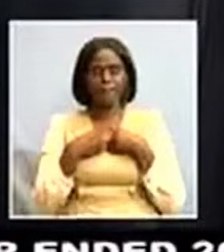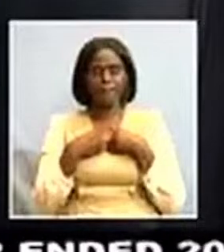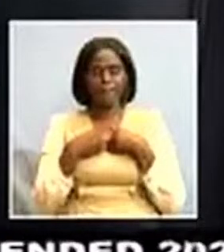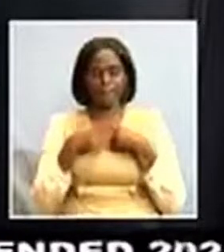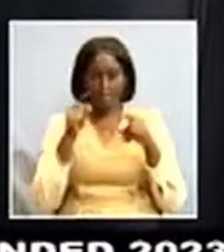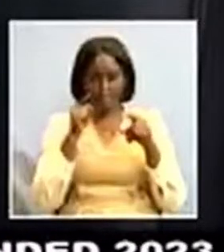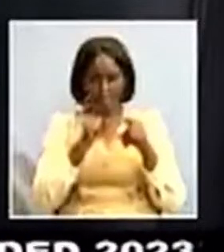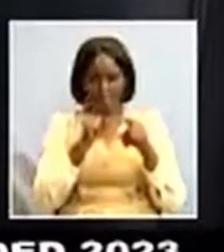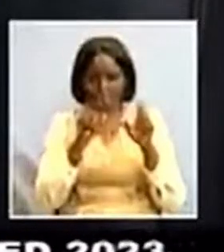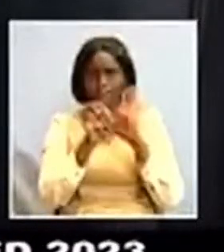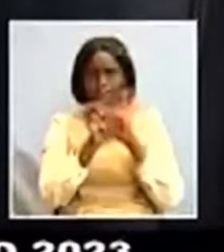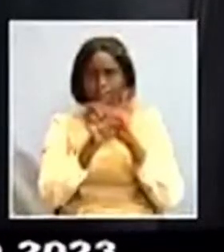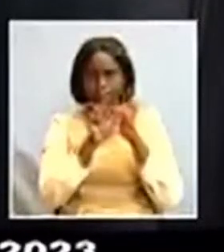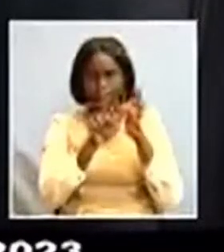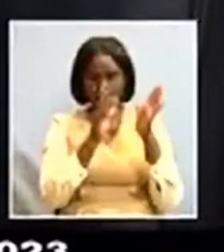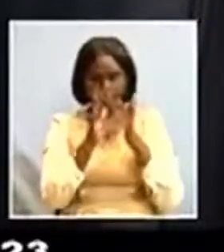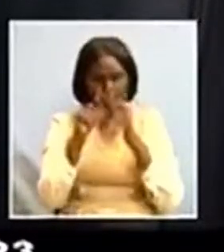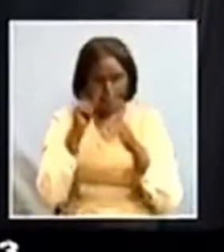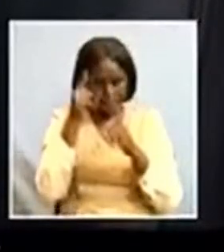such a plan? Because this is